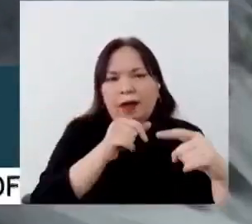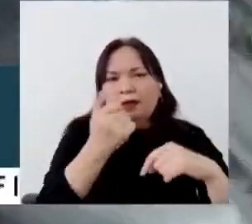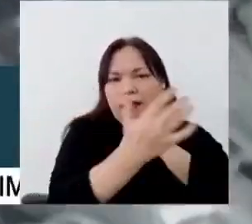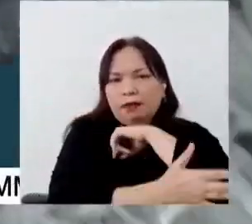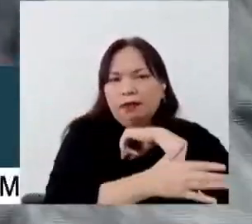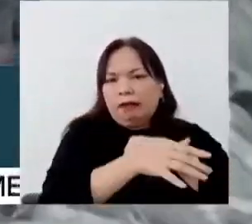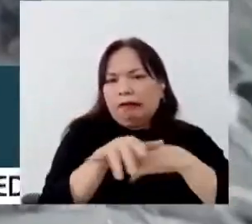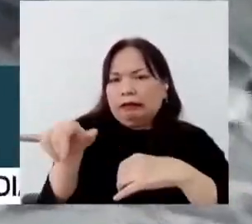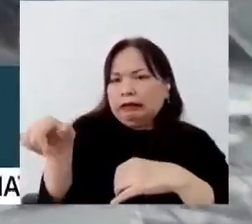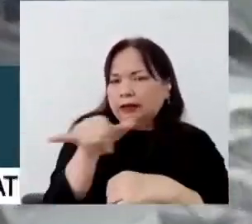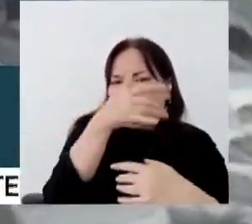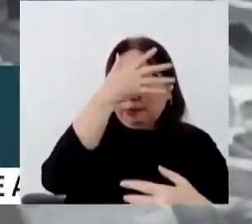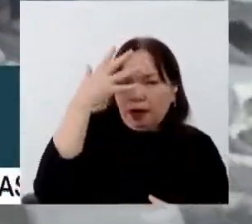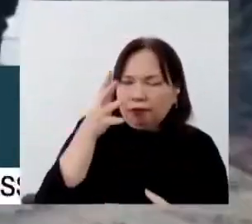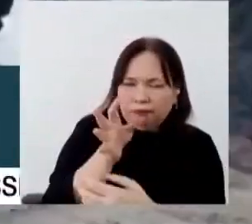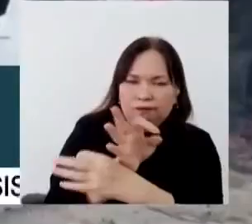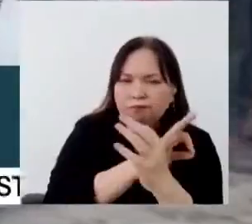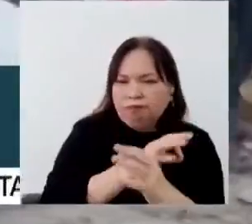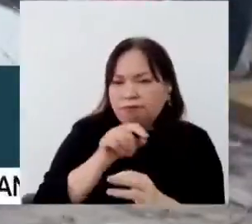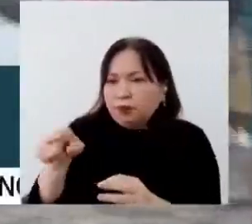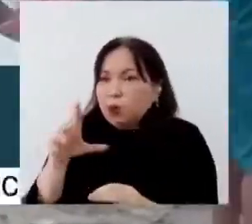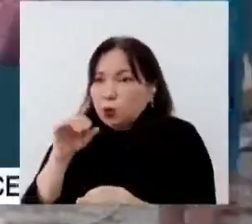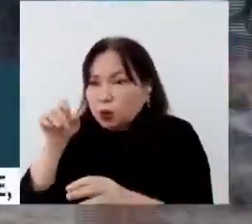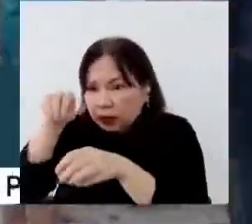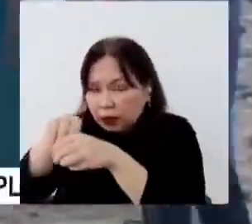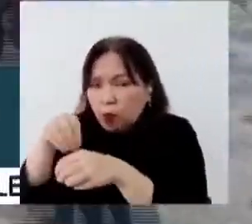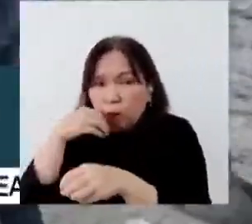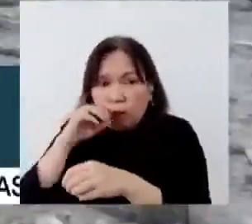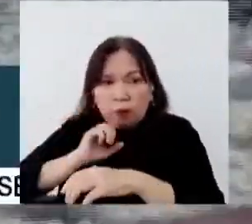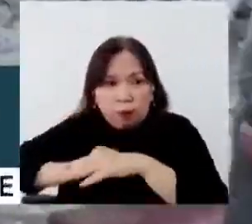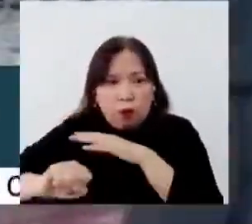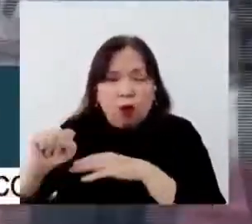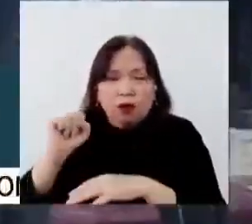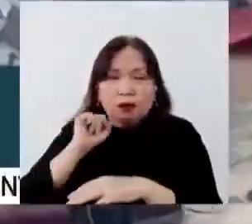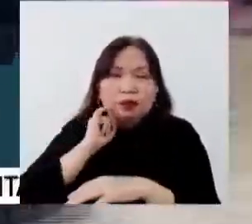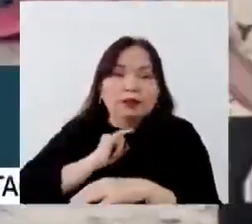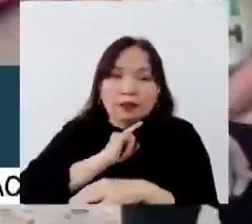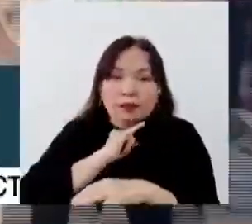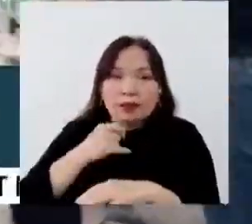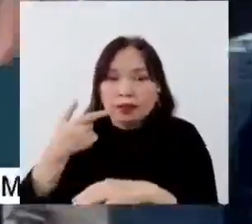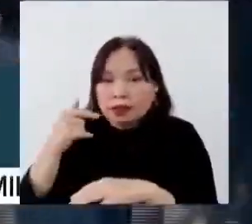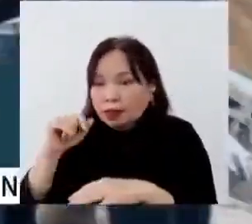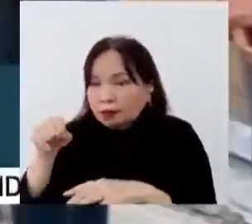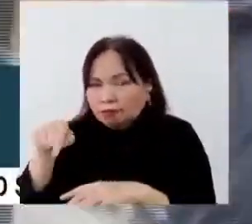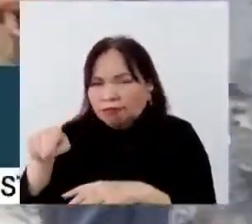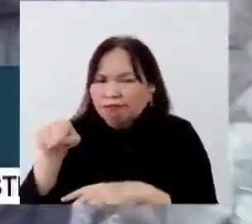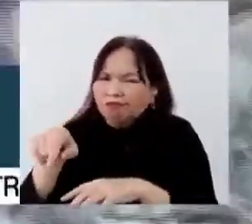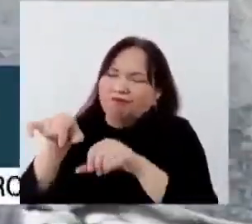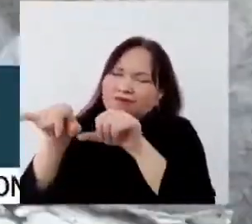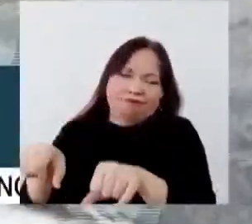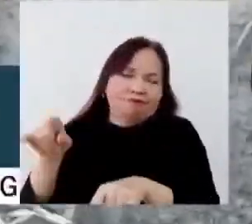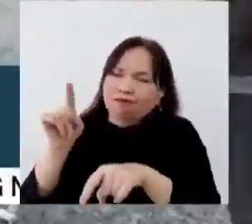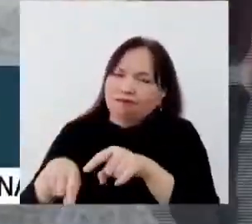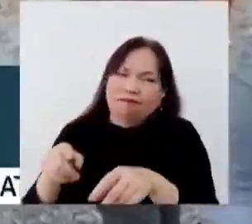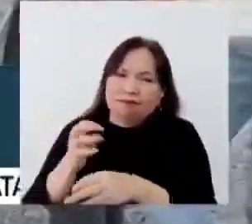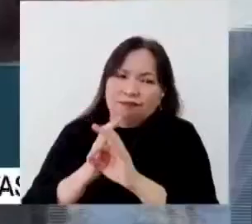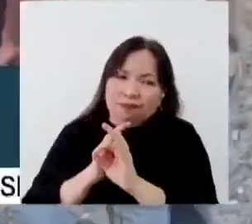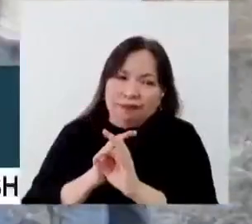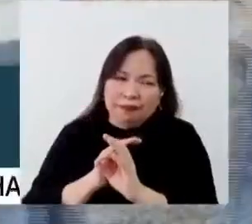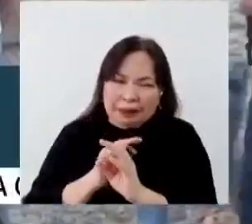on. The eventual opening up of humanitarian corridors so as